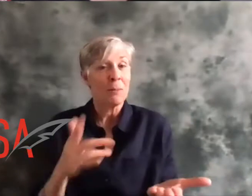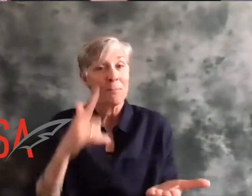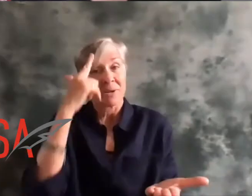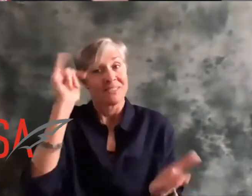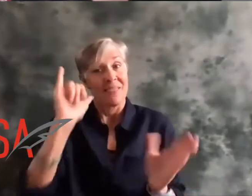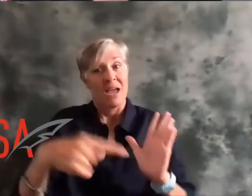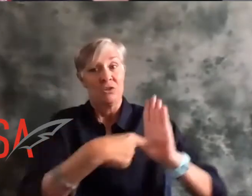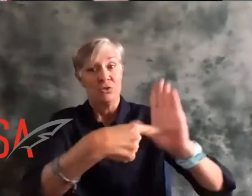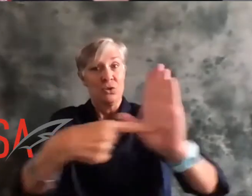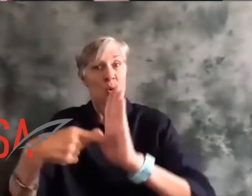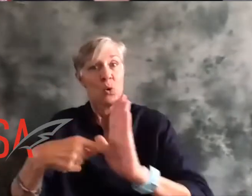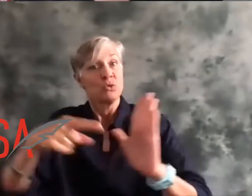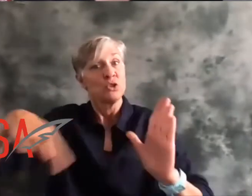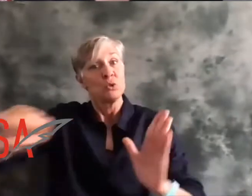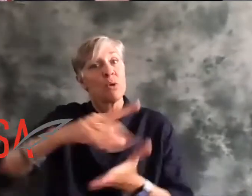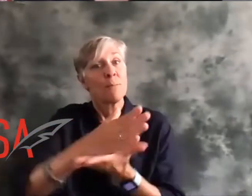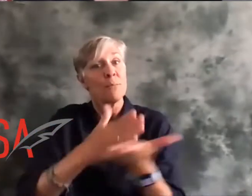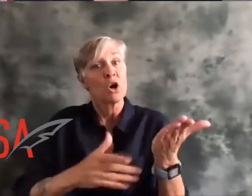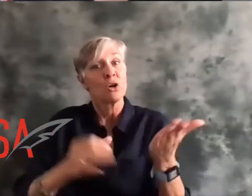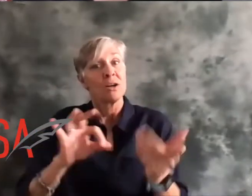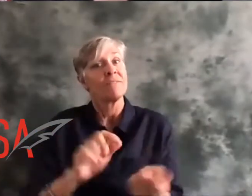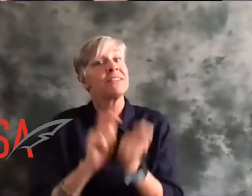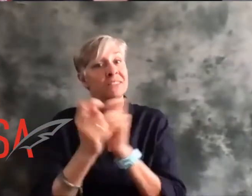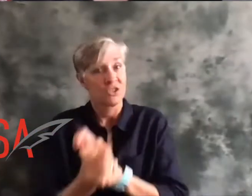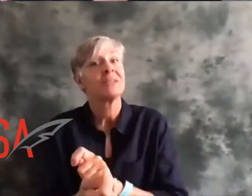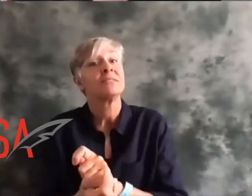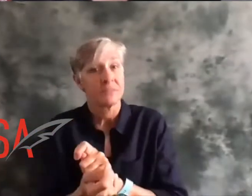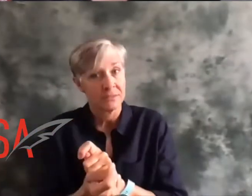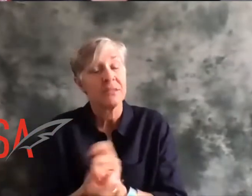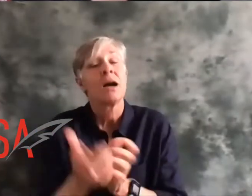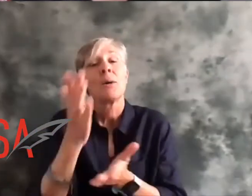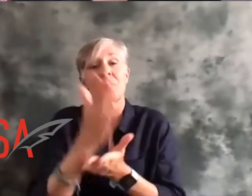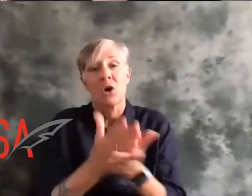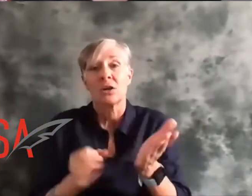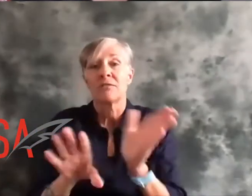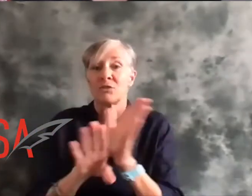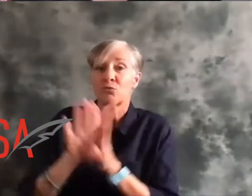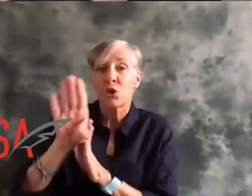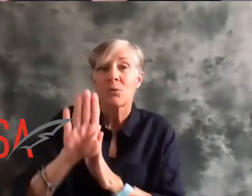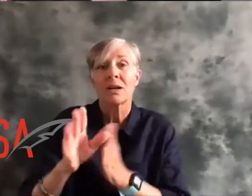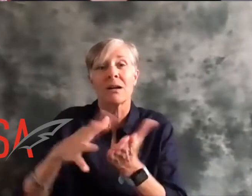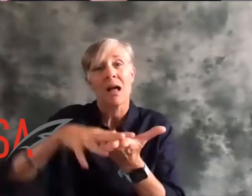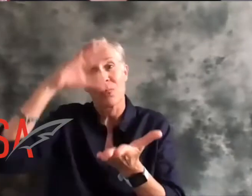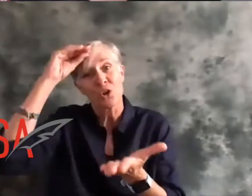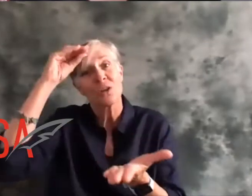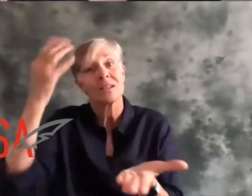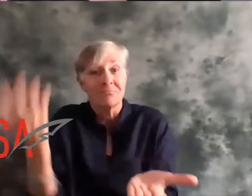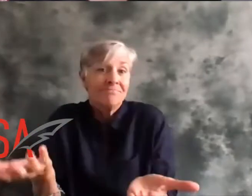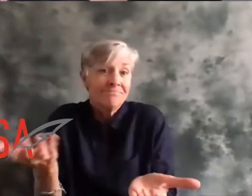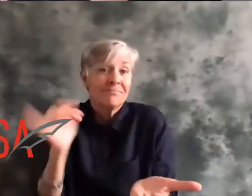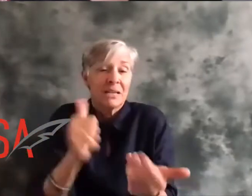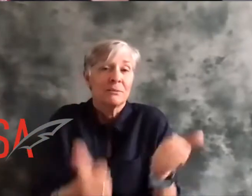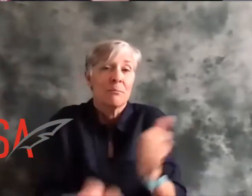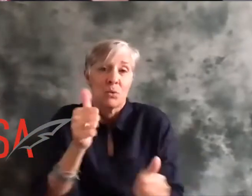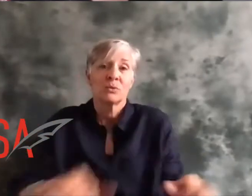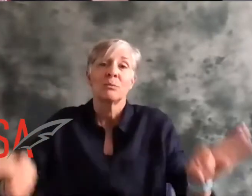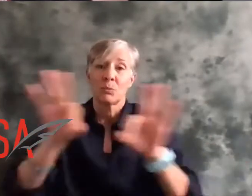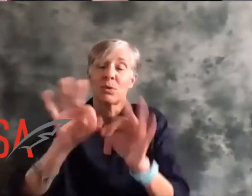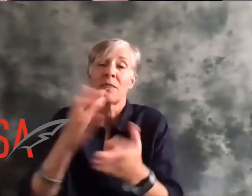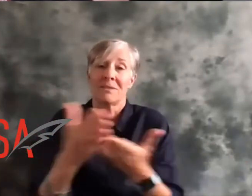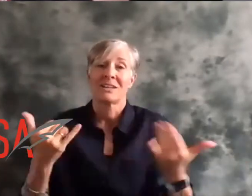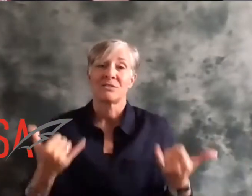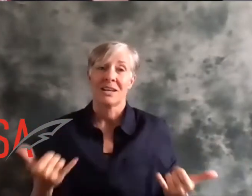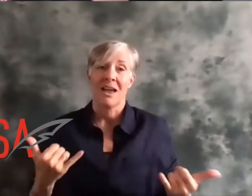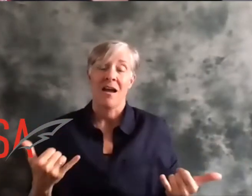that you are part of the change and part of growing and learning. And that's the most important thing at this